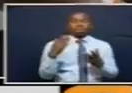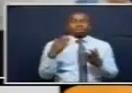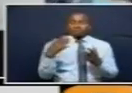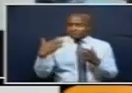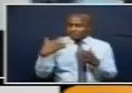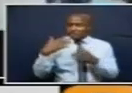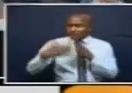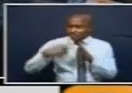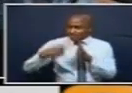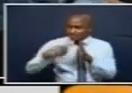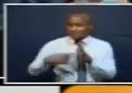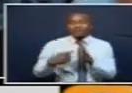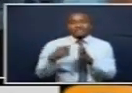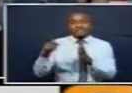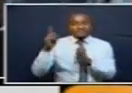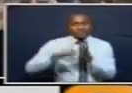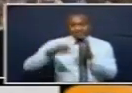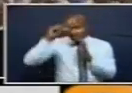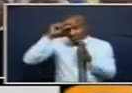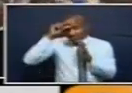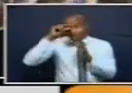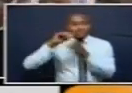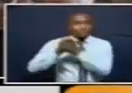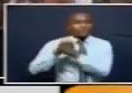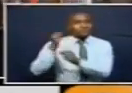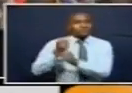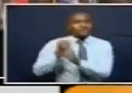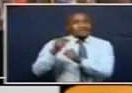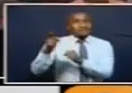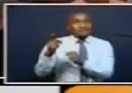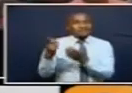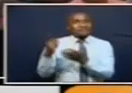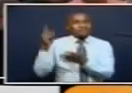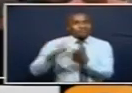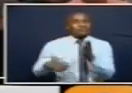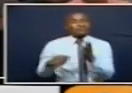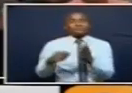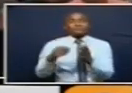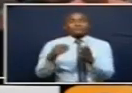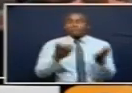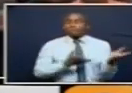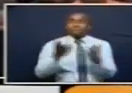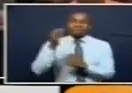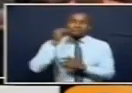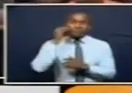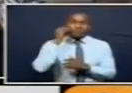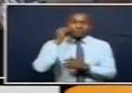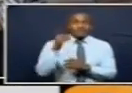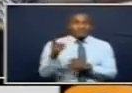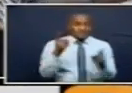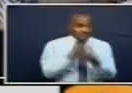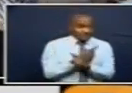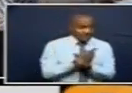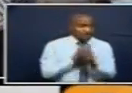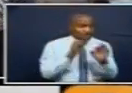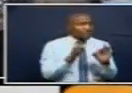government and the Jubilee administration has been able to do. And that is what the population and the crowds take home. Okay. And that is what makes the difference between whether you're able to turn